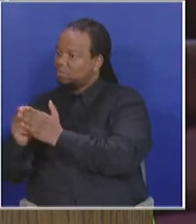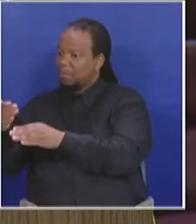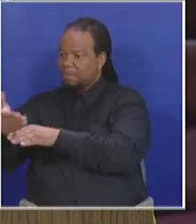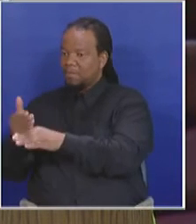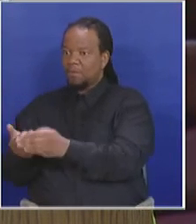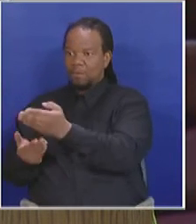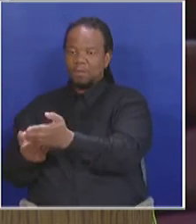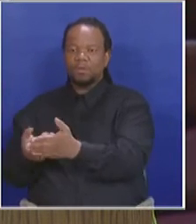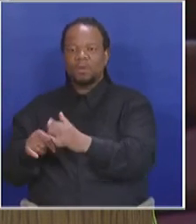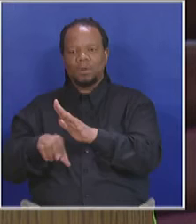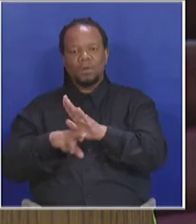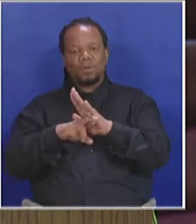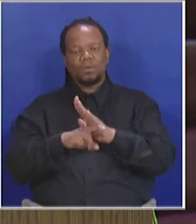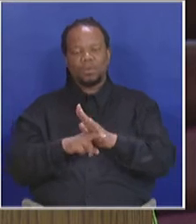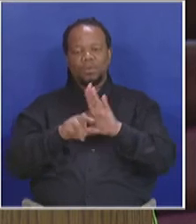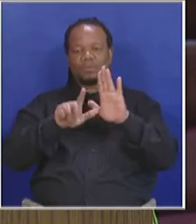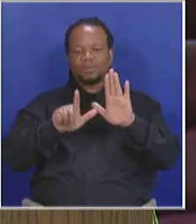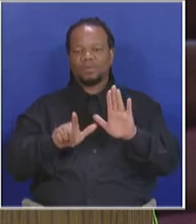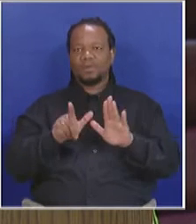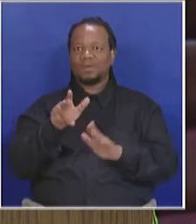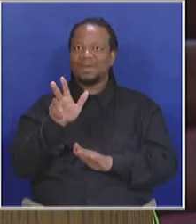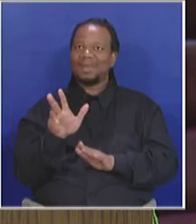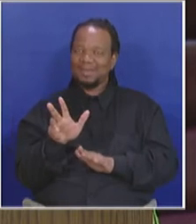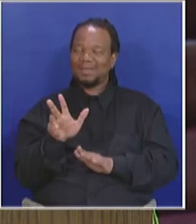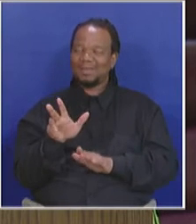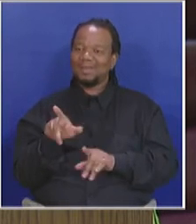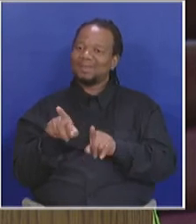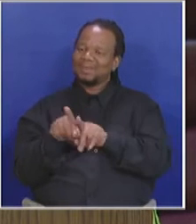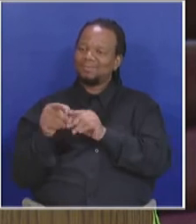Rule 78 deals with notices of motions.